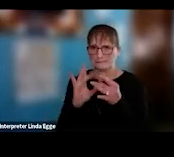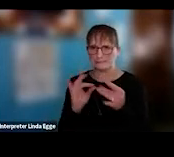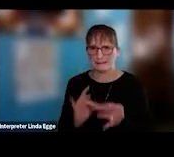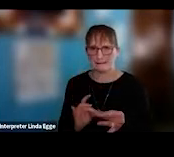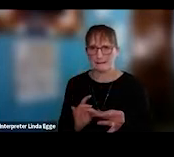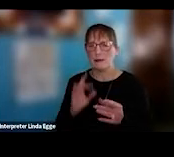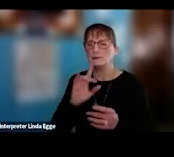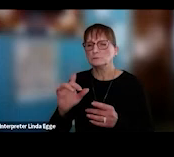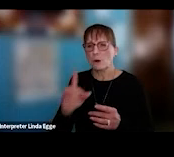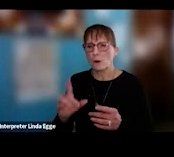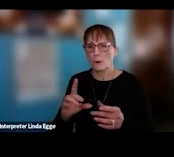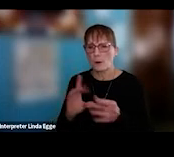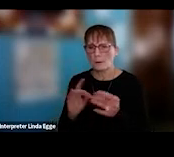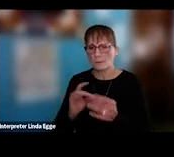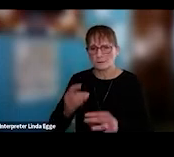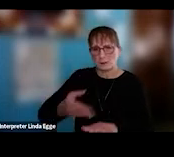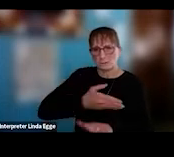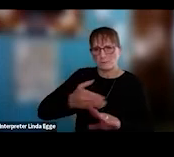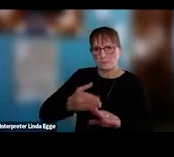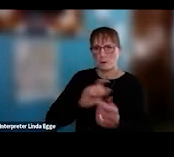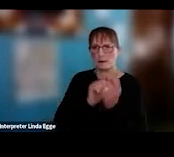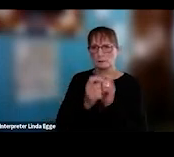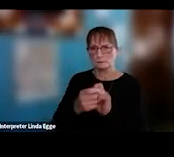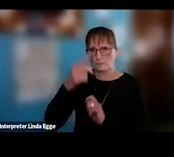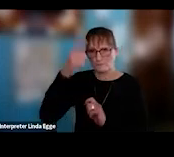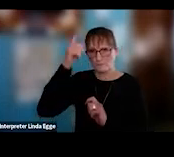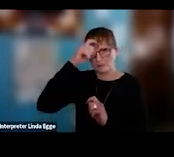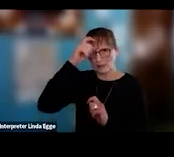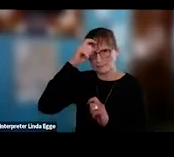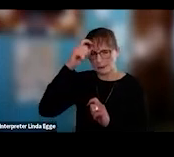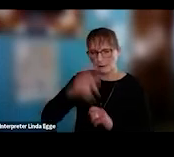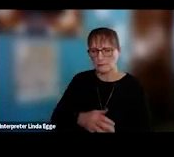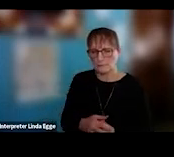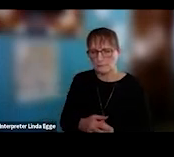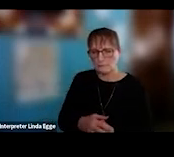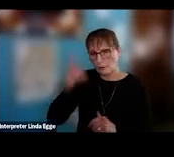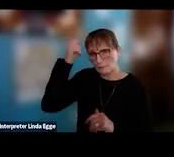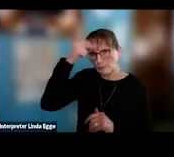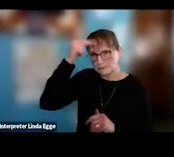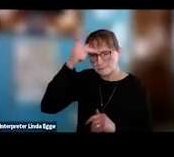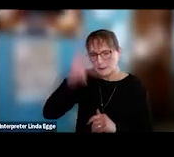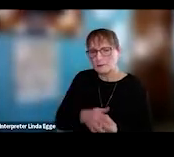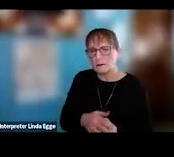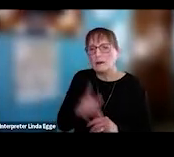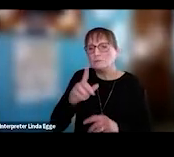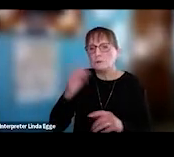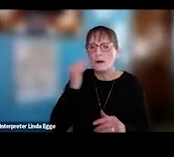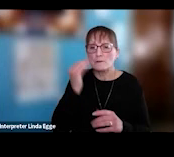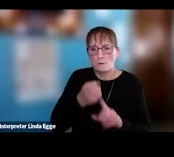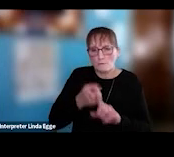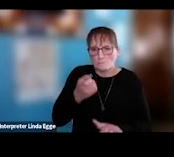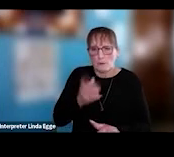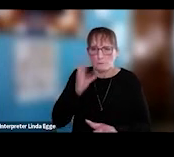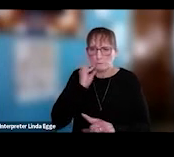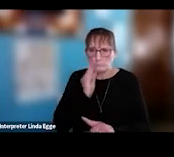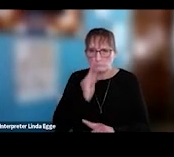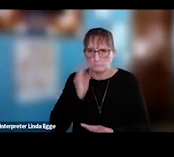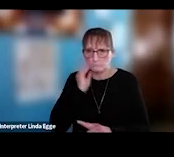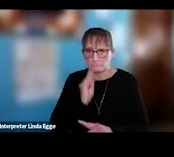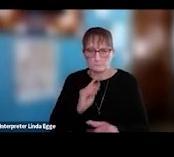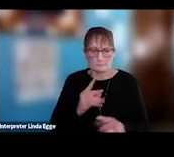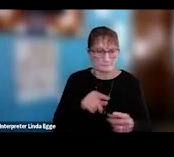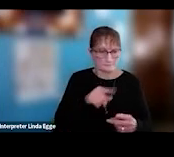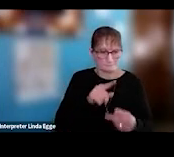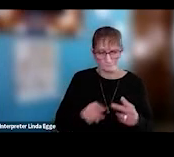a little bit earlier about changing philosophy, but I know from experience, both as a